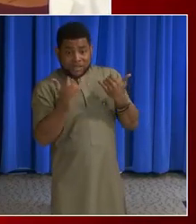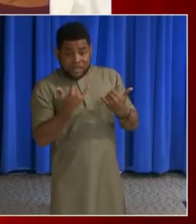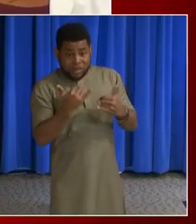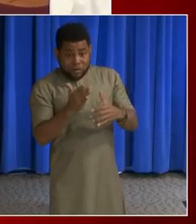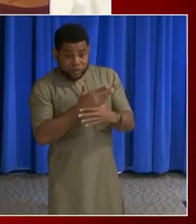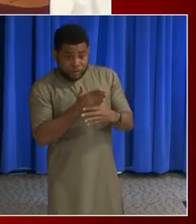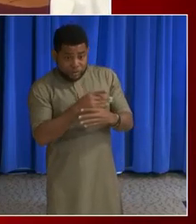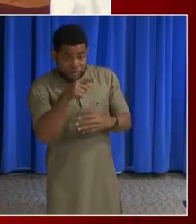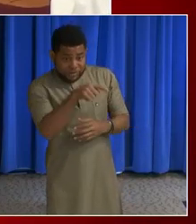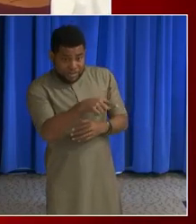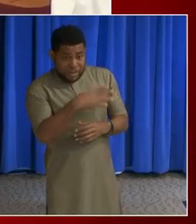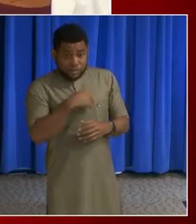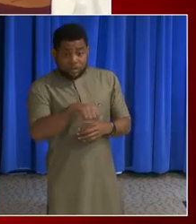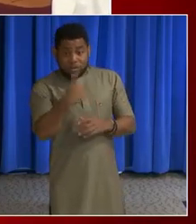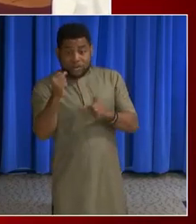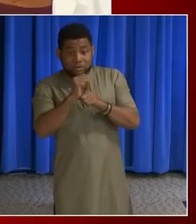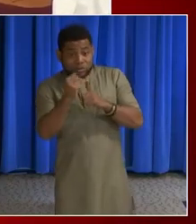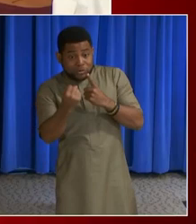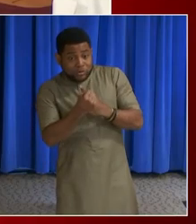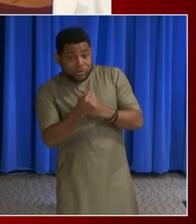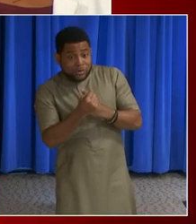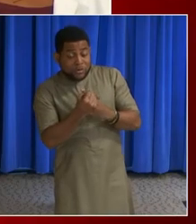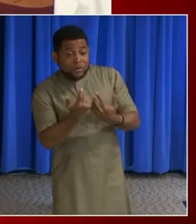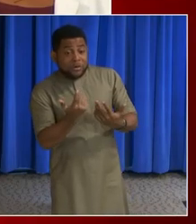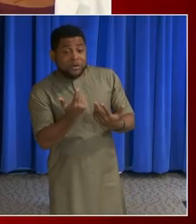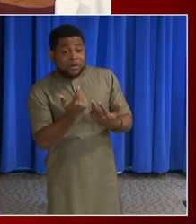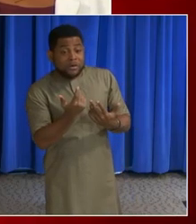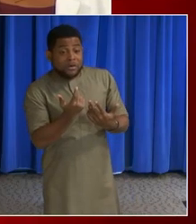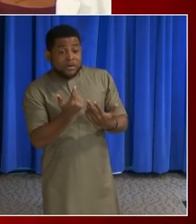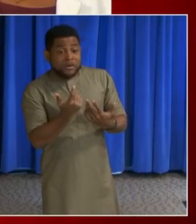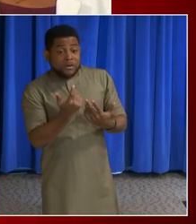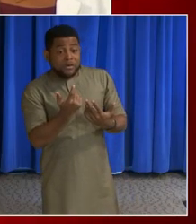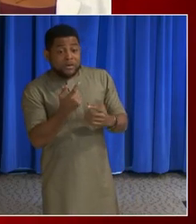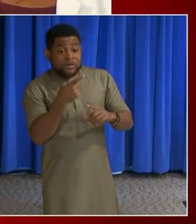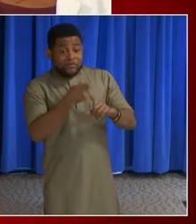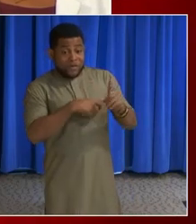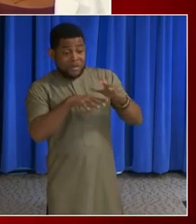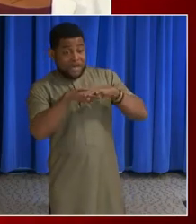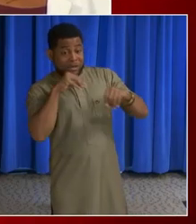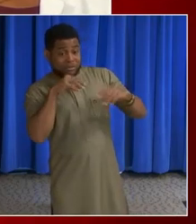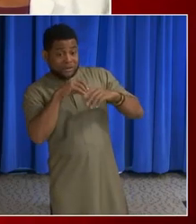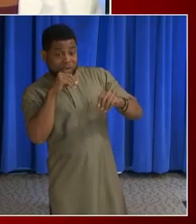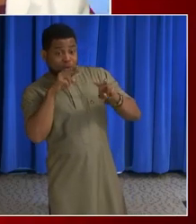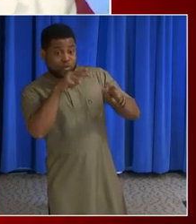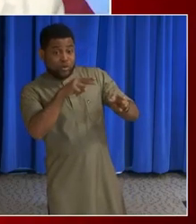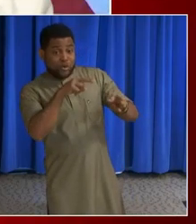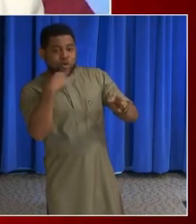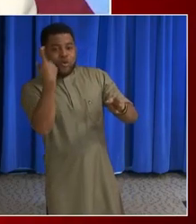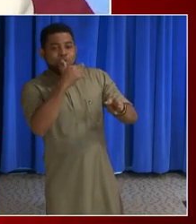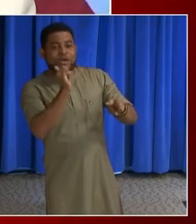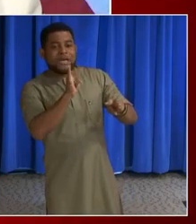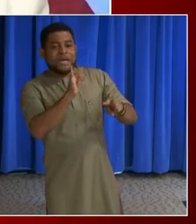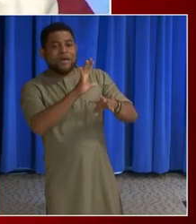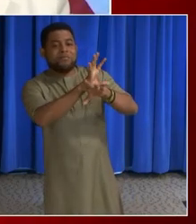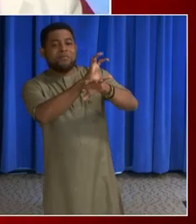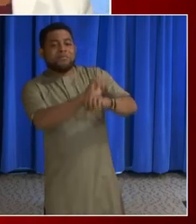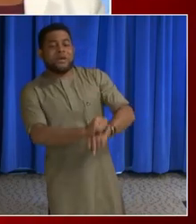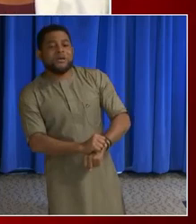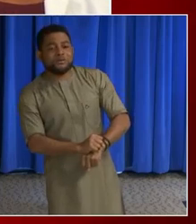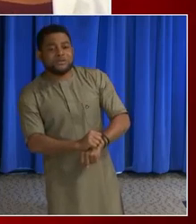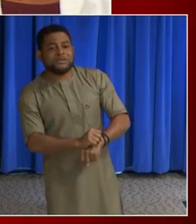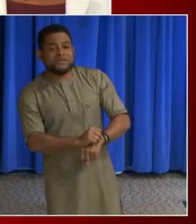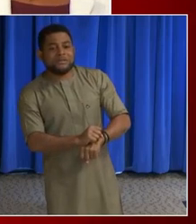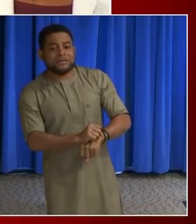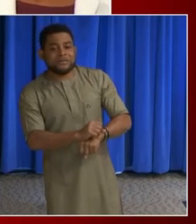Brown situation, from the outside looking in, there seems to be a pattern as far as police chases and somebody